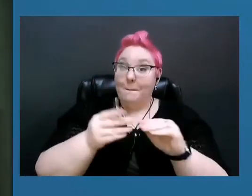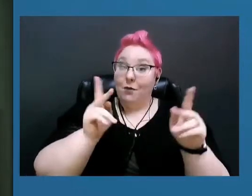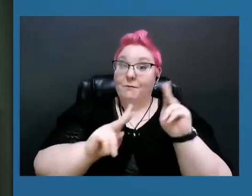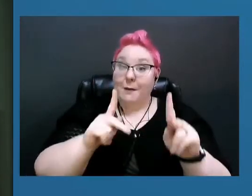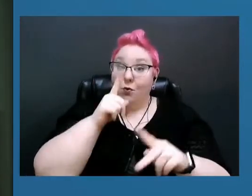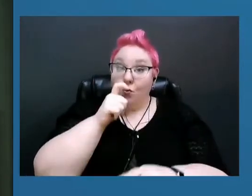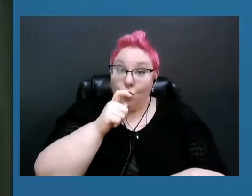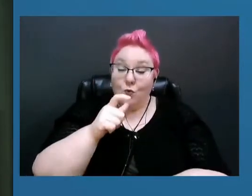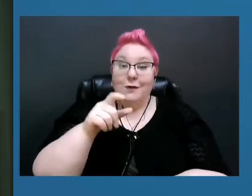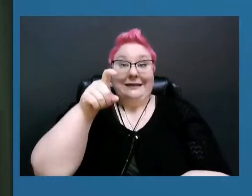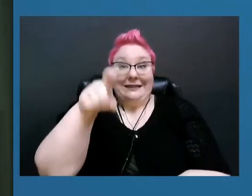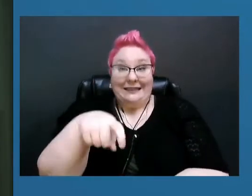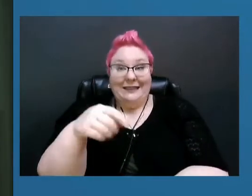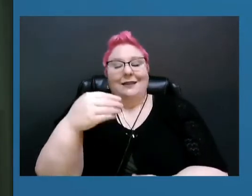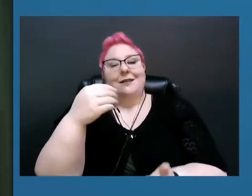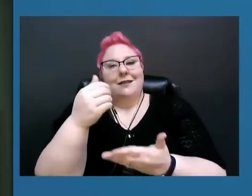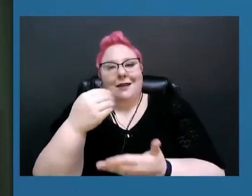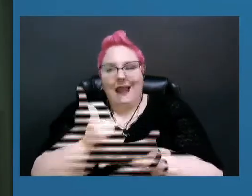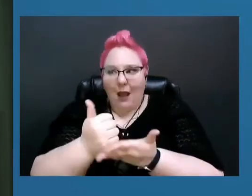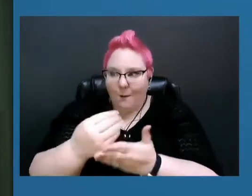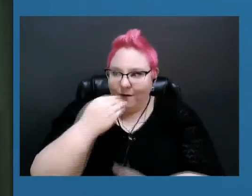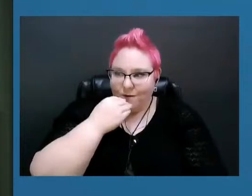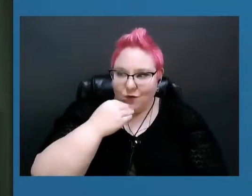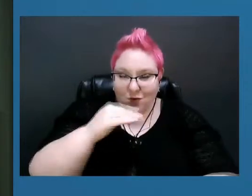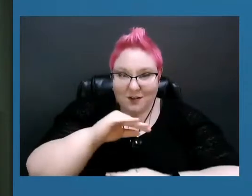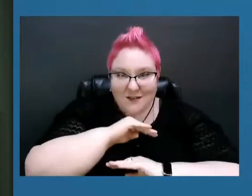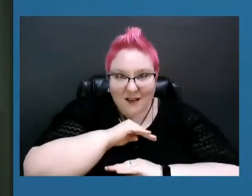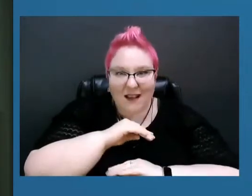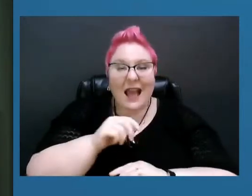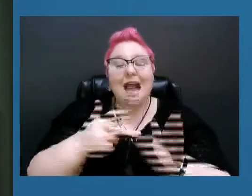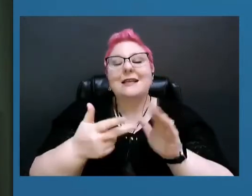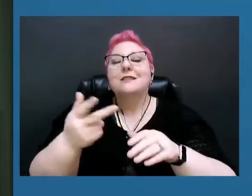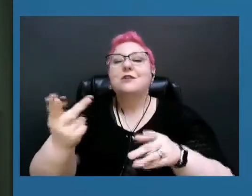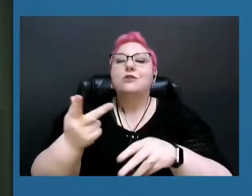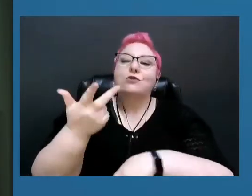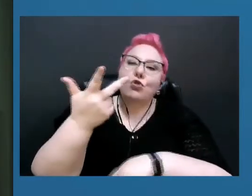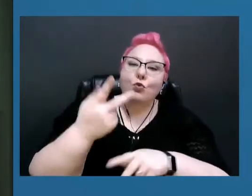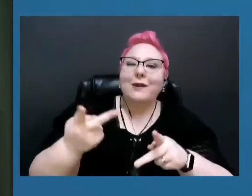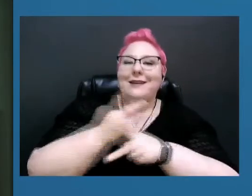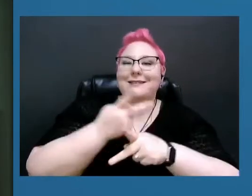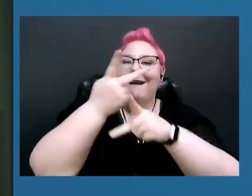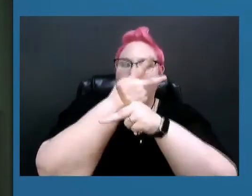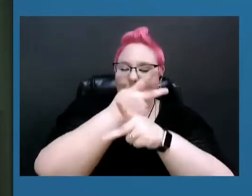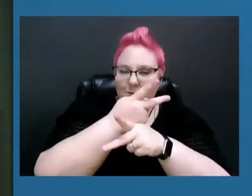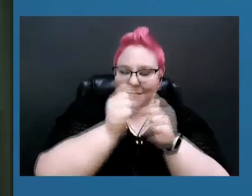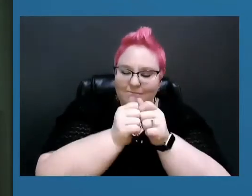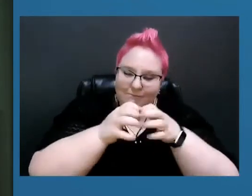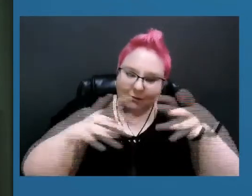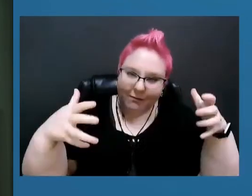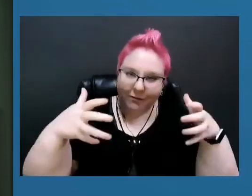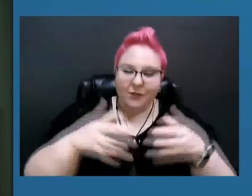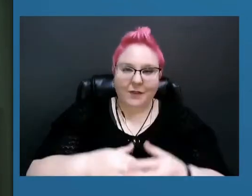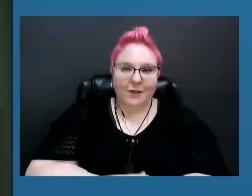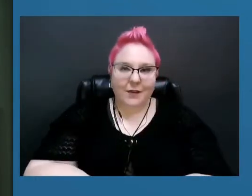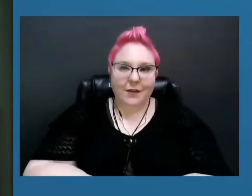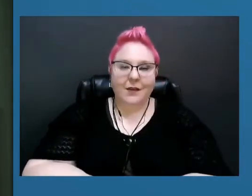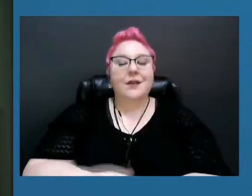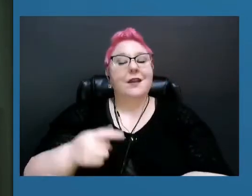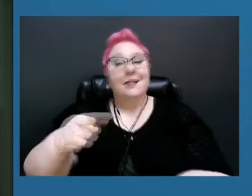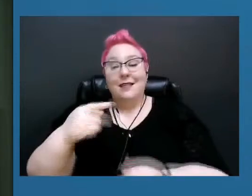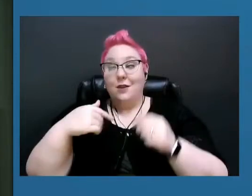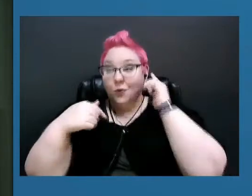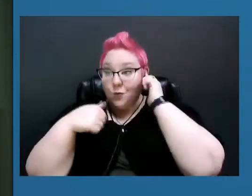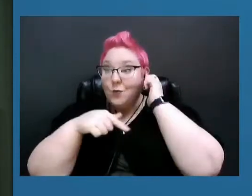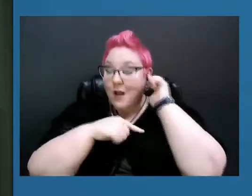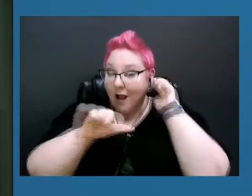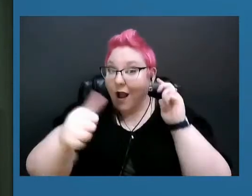has tripled, and we are currently on track for another 20% increase this year. The other food pantries and food shelves in our region are feeling the